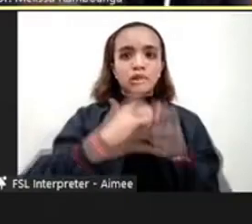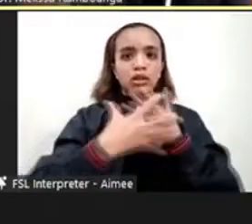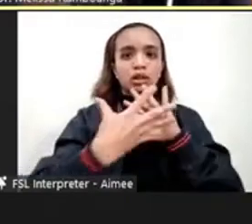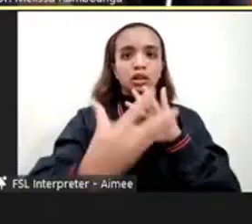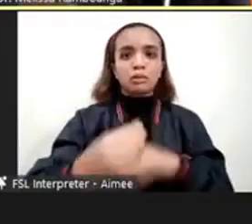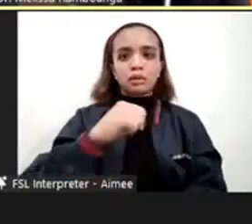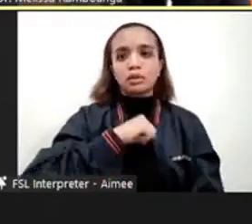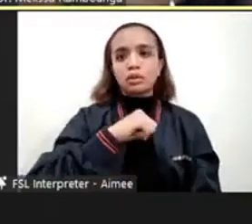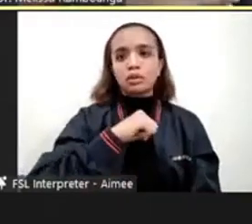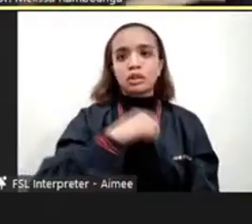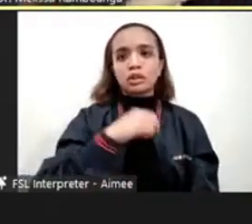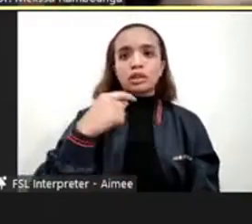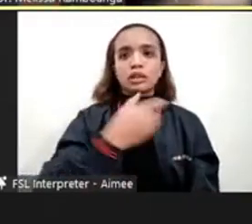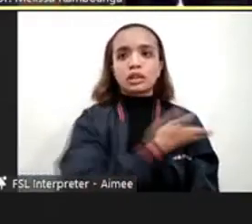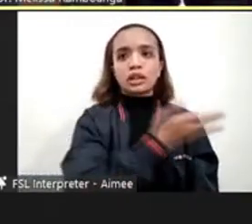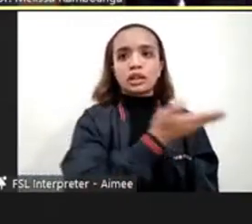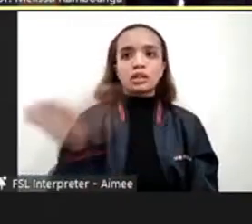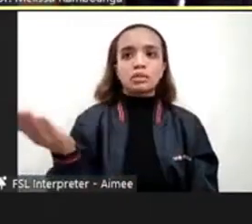tayo,